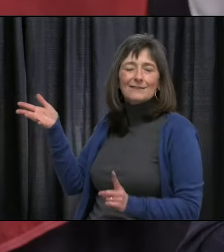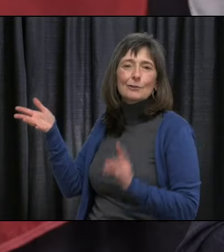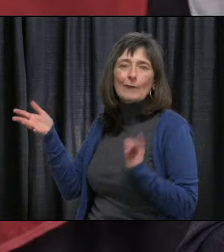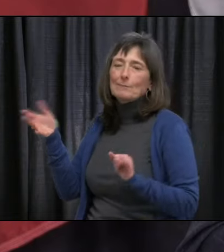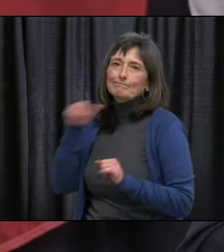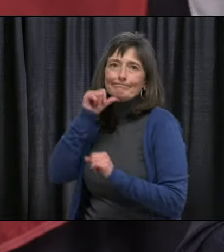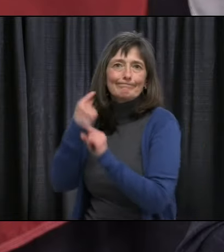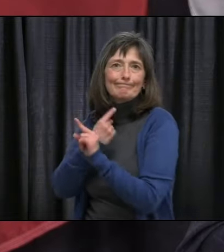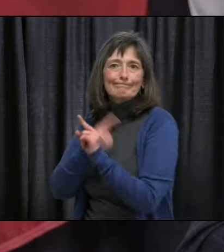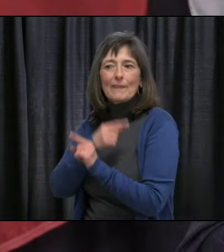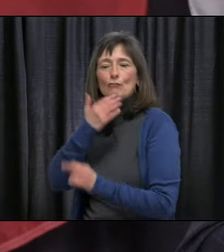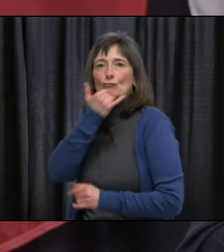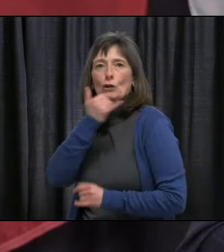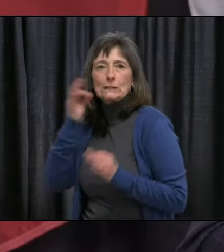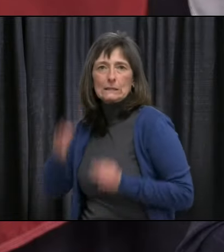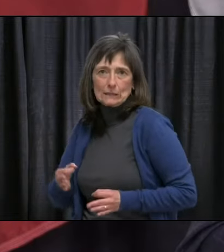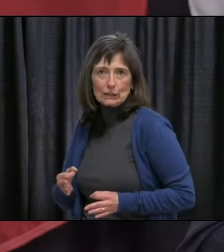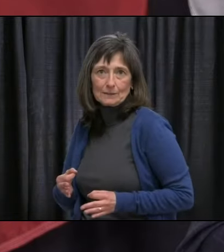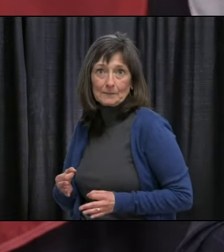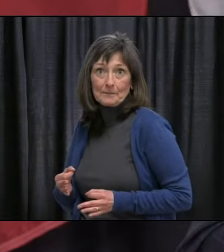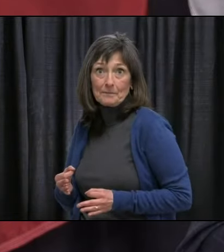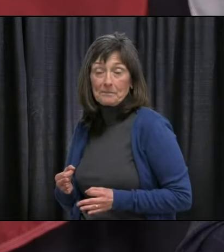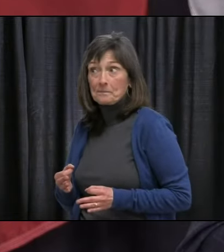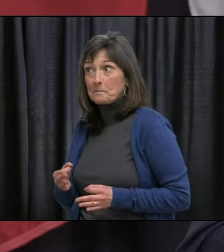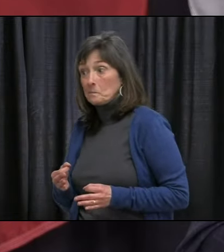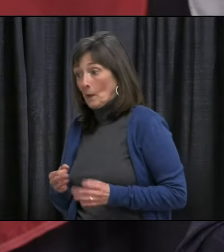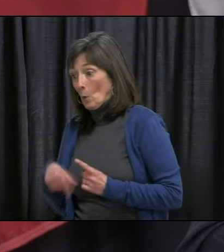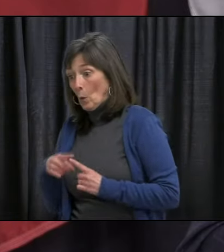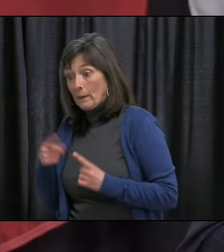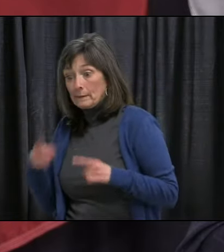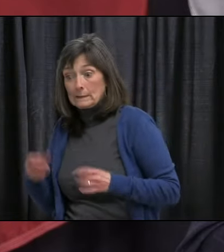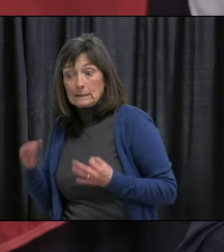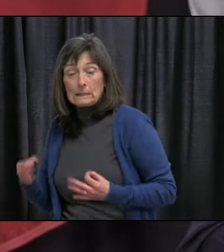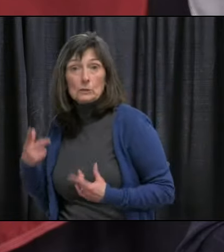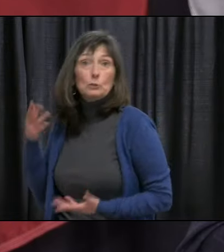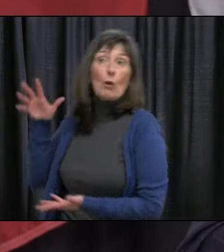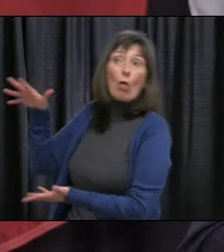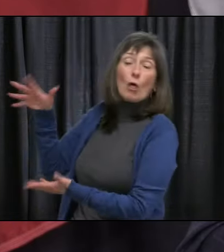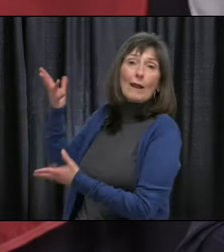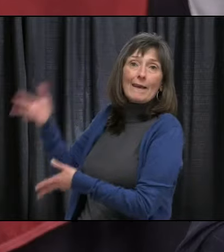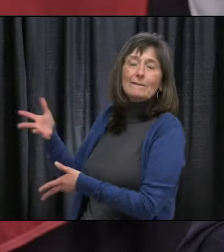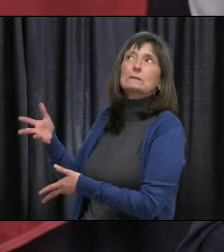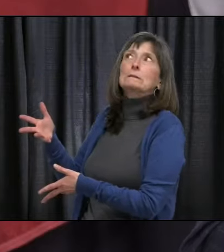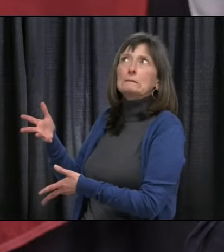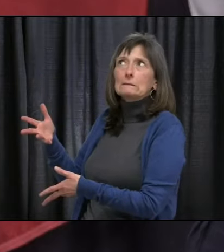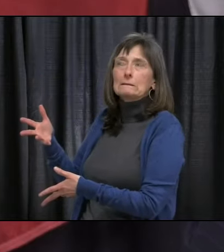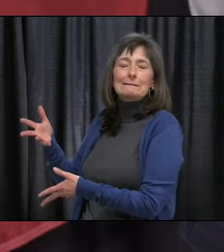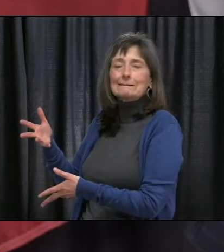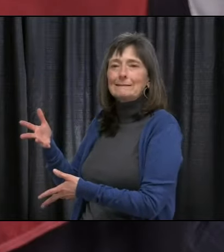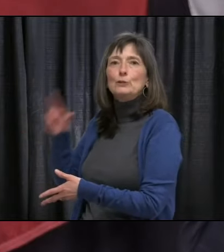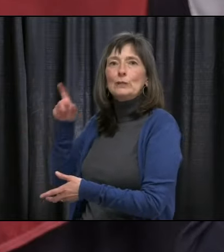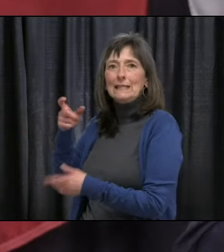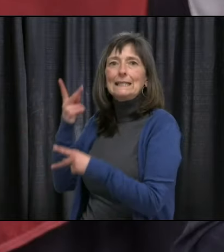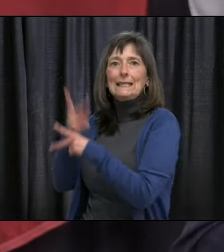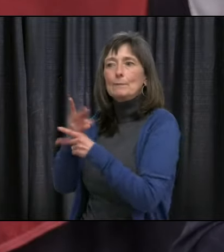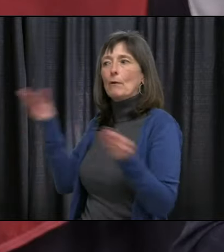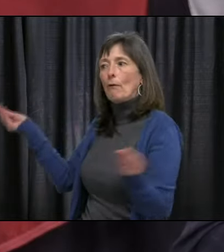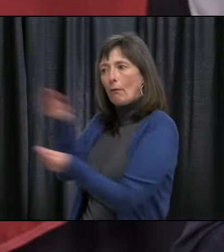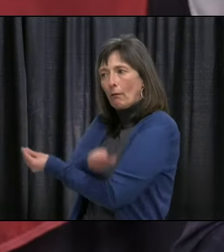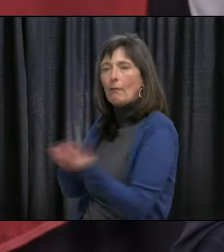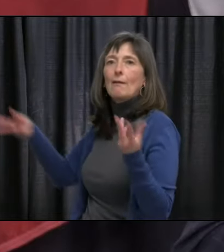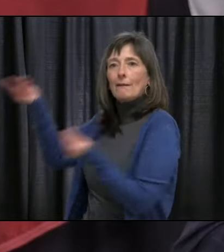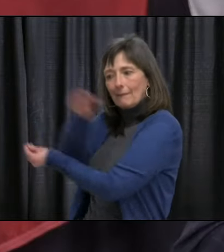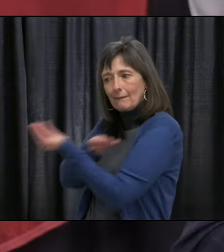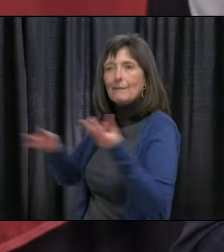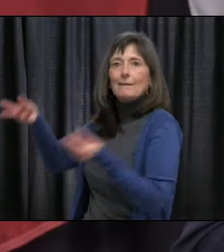to be used for the most part. So that was a decision that was made at the time. It's important now that the lesson we learned coming into this, that we make sure